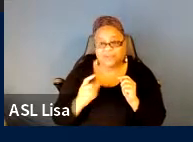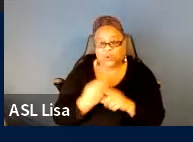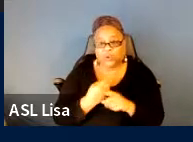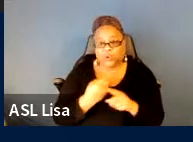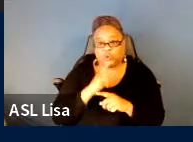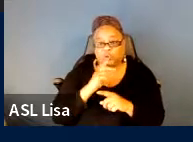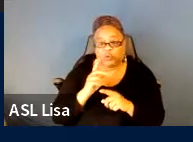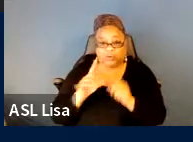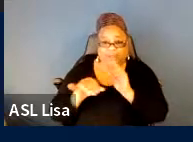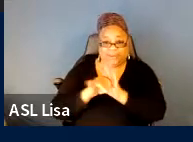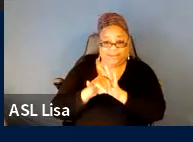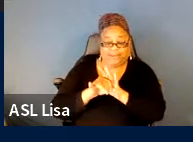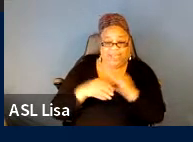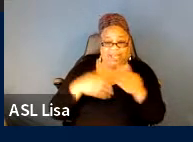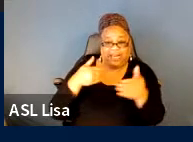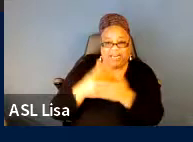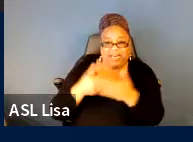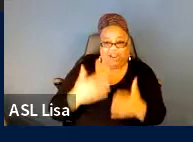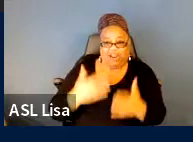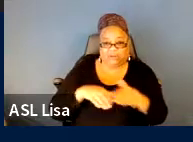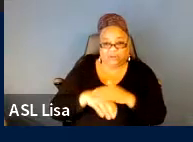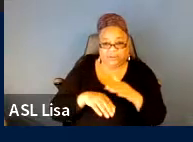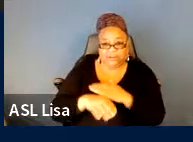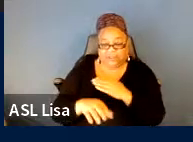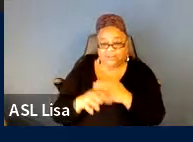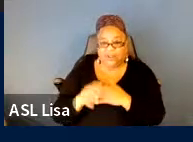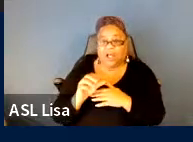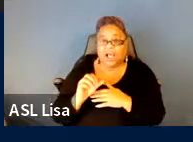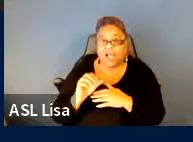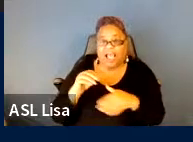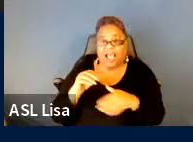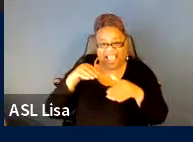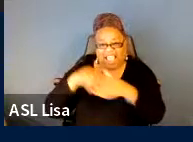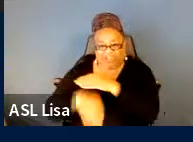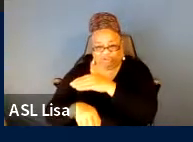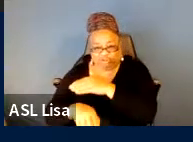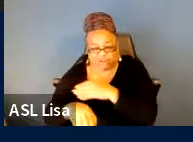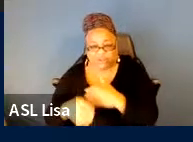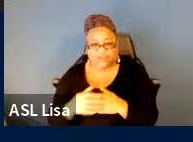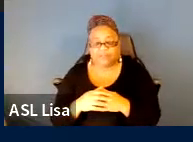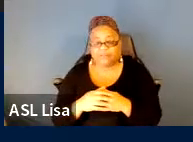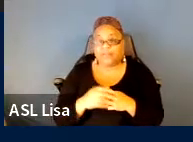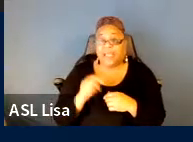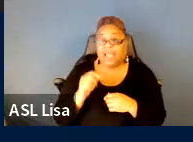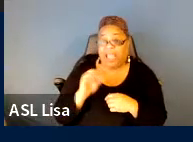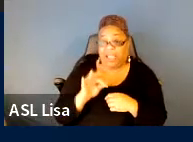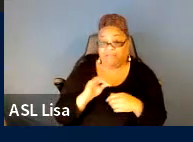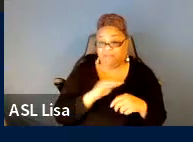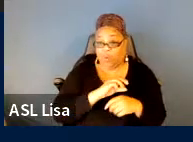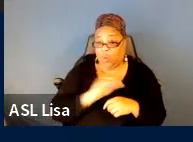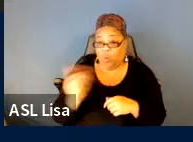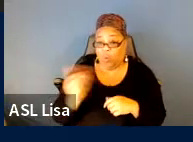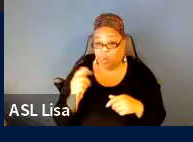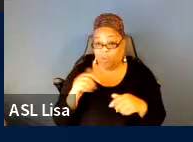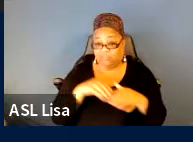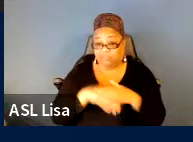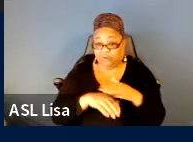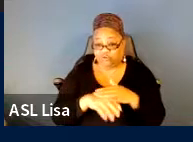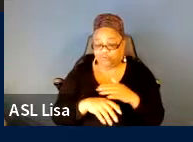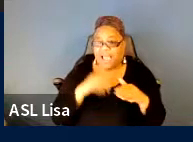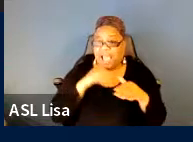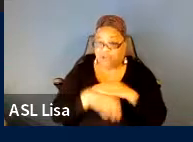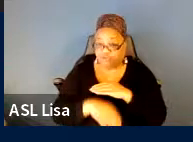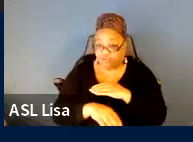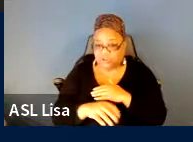entrance. If all entrances are accessible, these labels and directional signs are not required. This slide shows